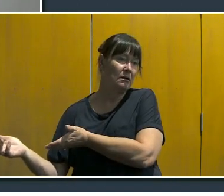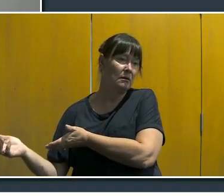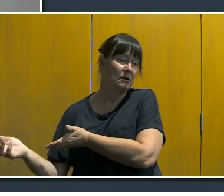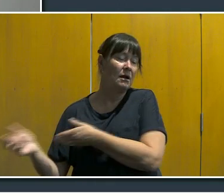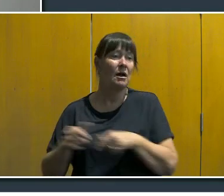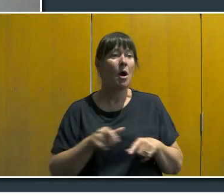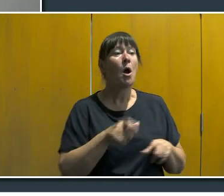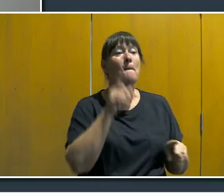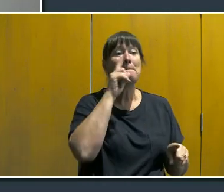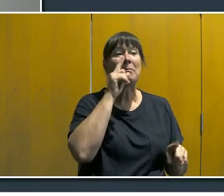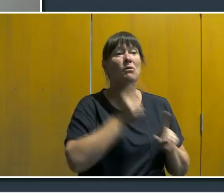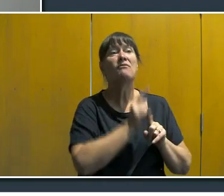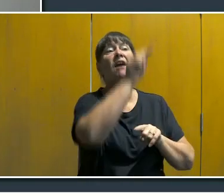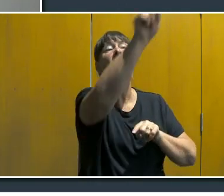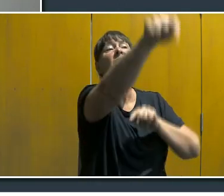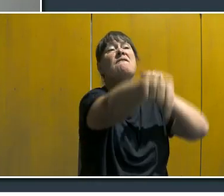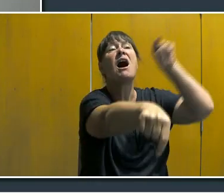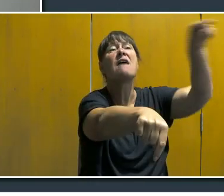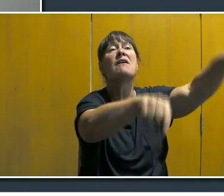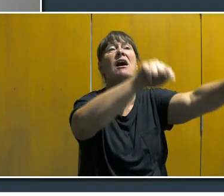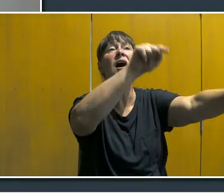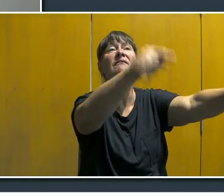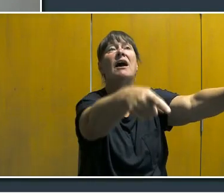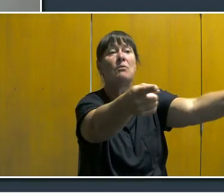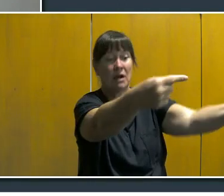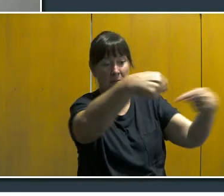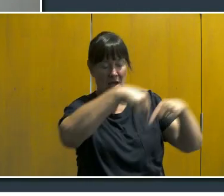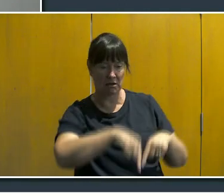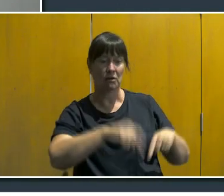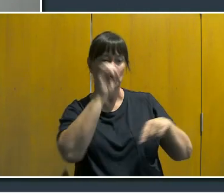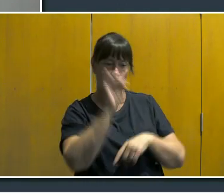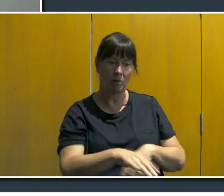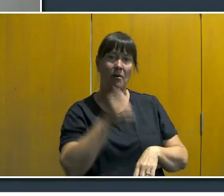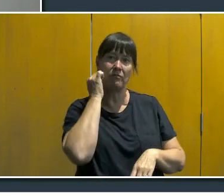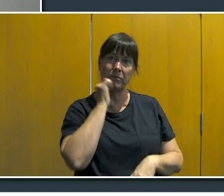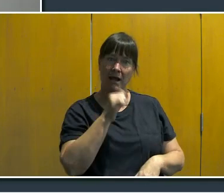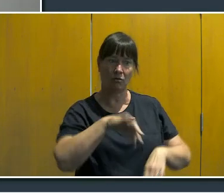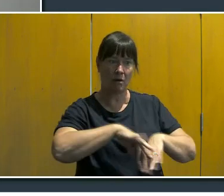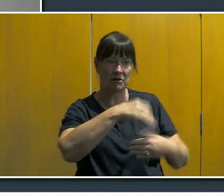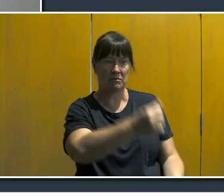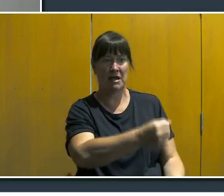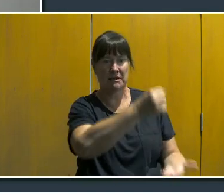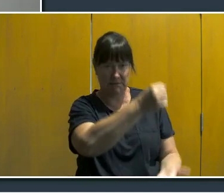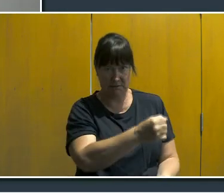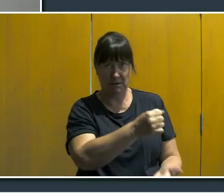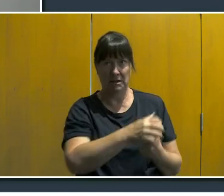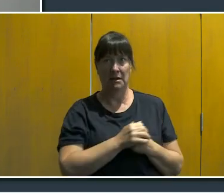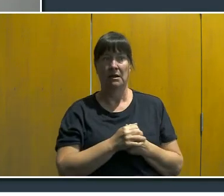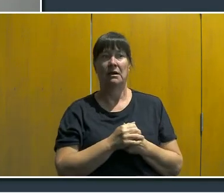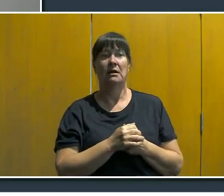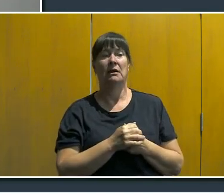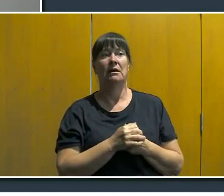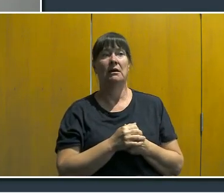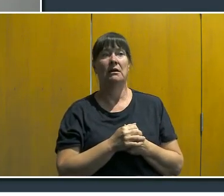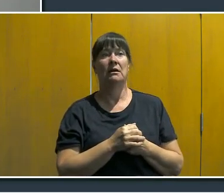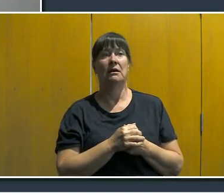bags. It was people way out in the country, out beyond. And the Hastings District Council here, they stopped their cars on their way